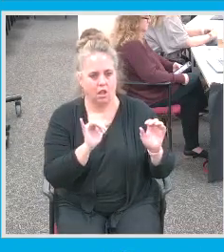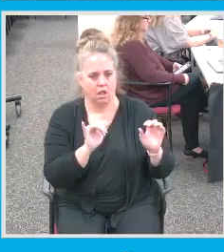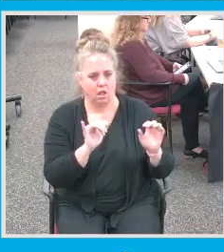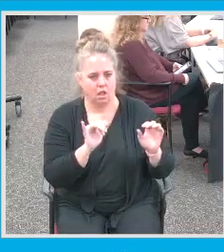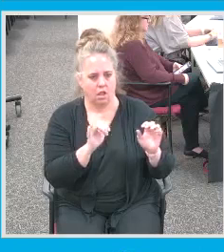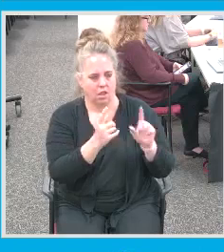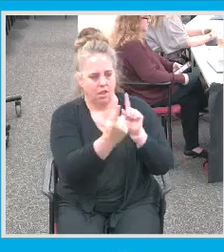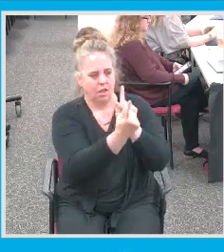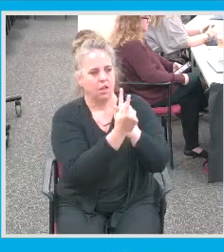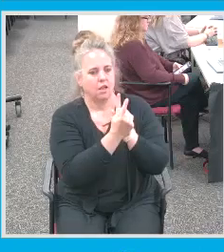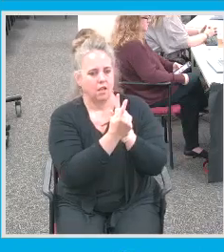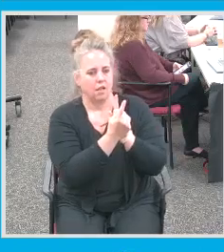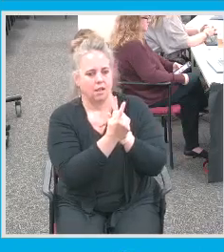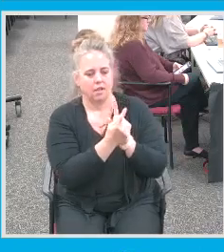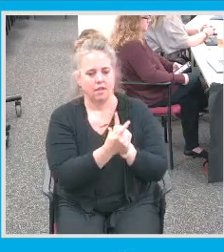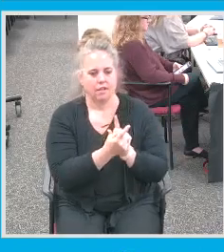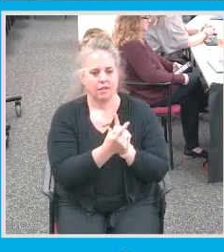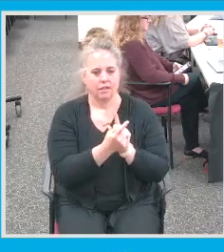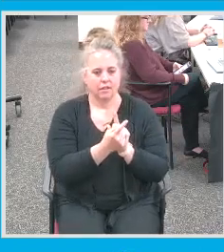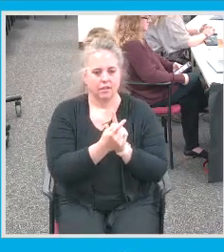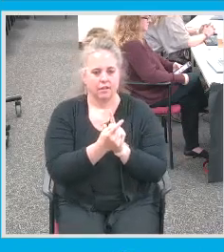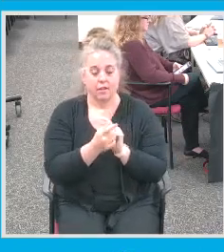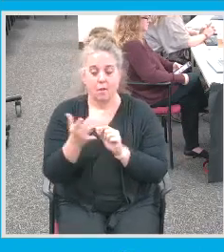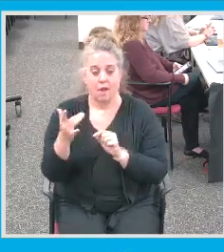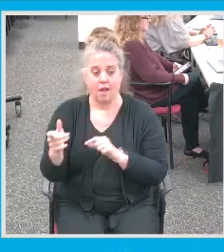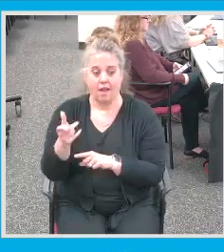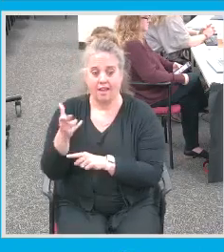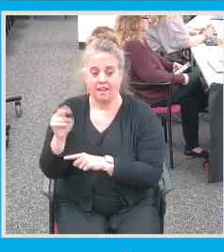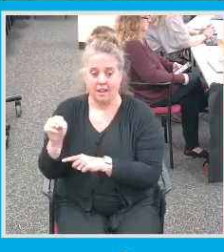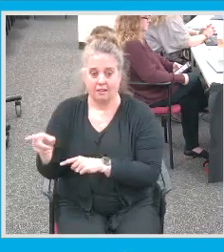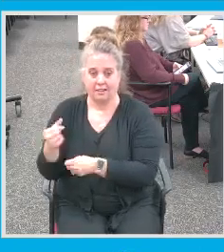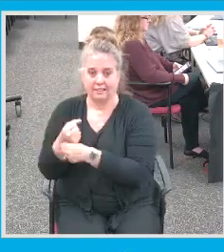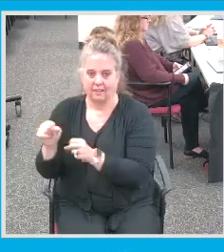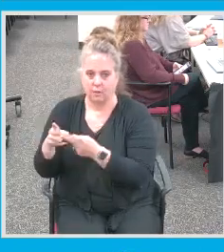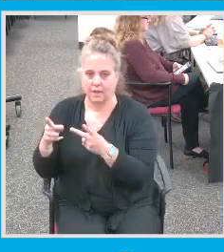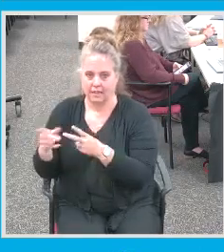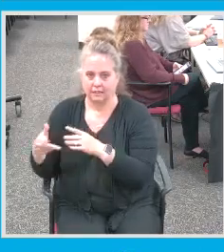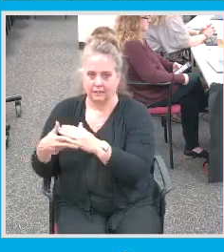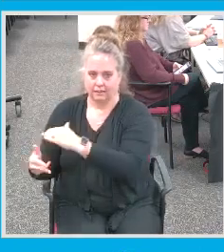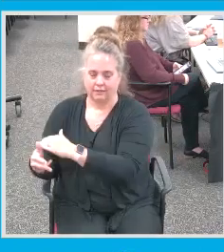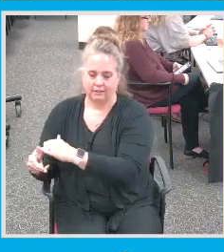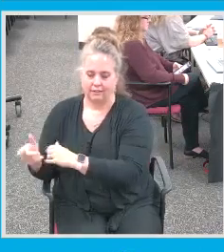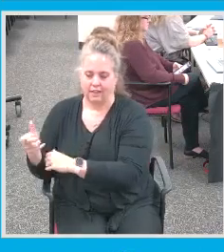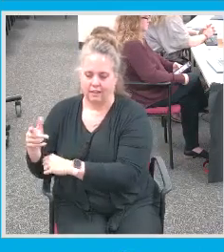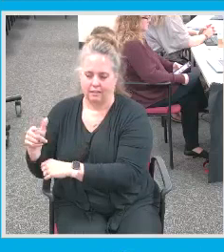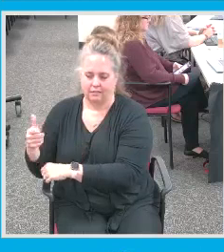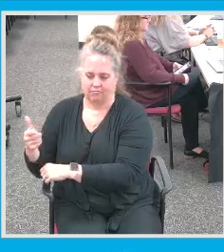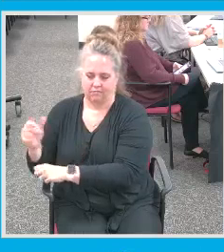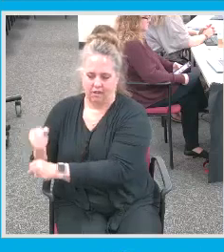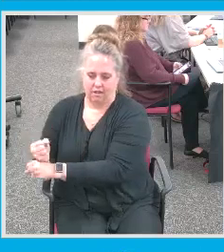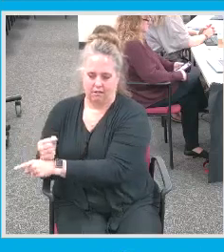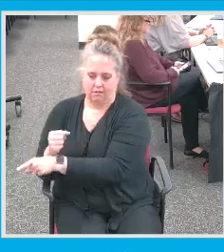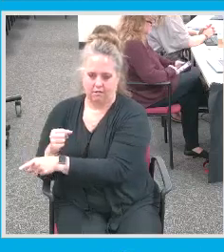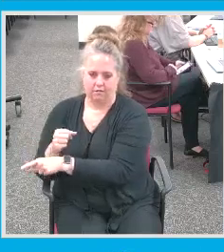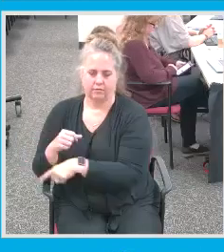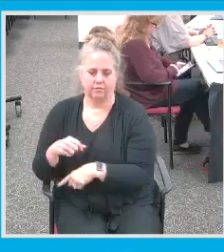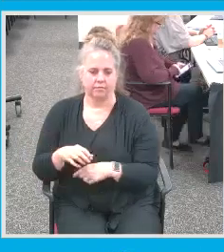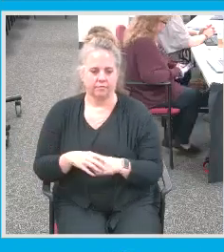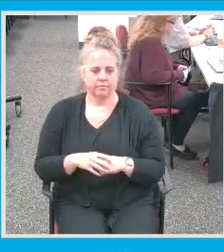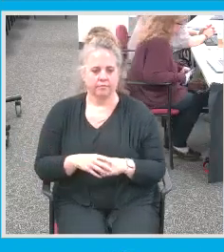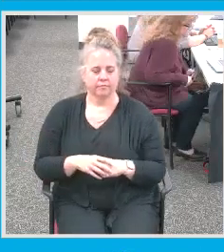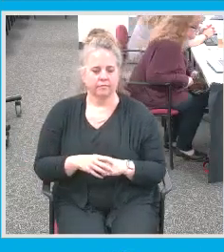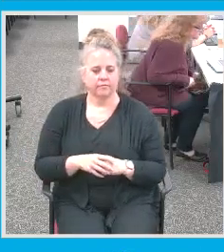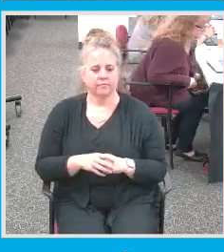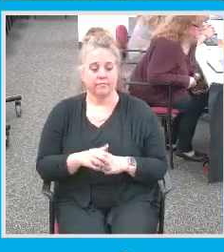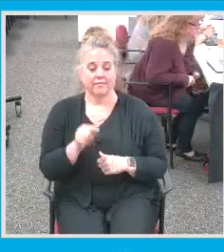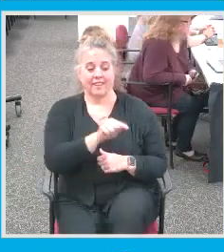to me because the firearm was not. And so that is what we are saying when we are talking about safe storage. We are trying to